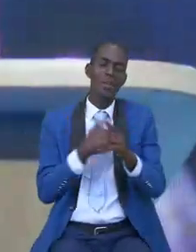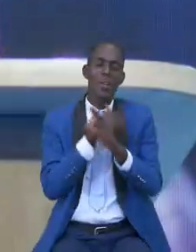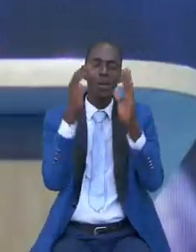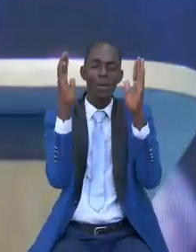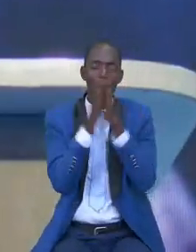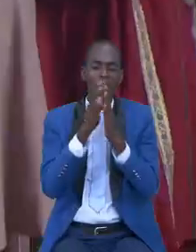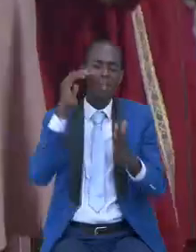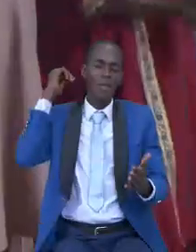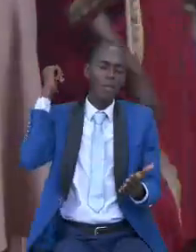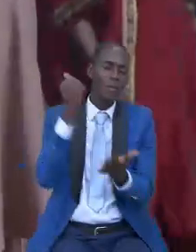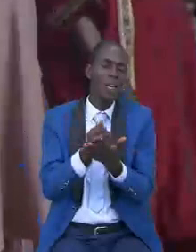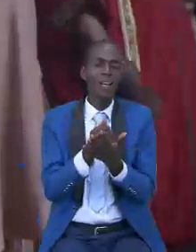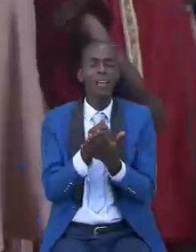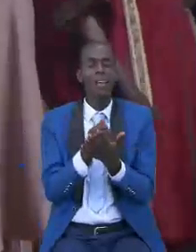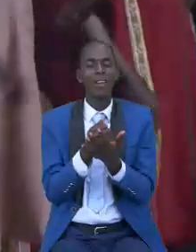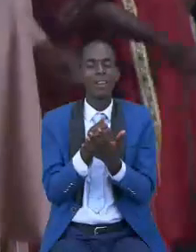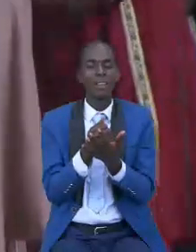pray.